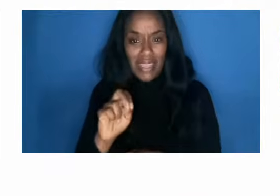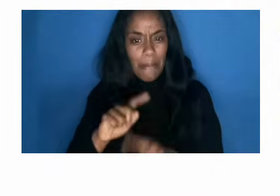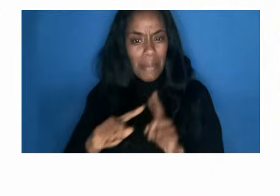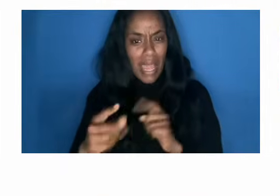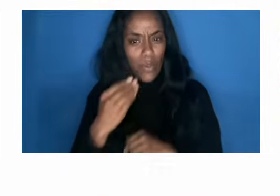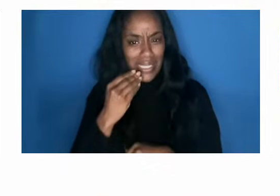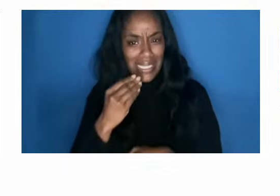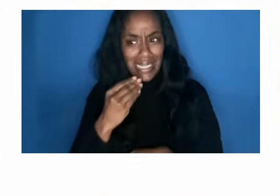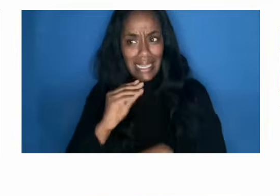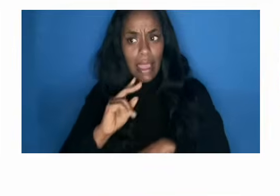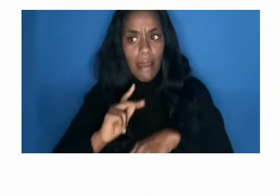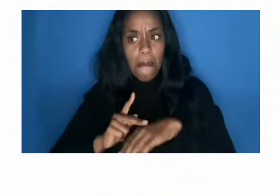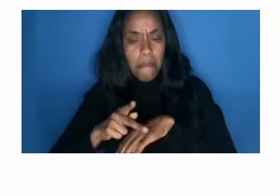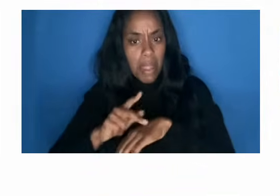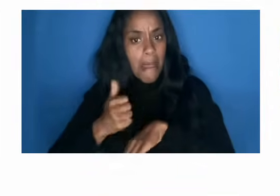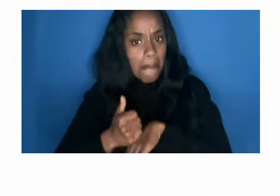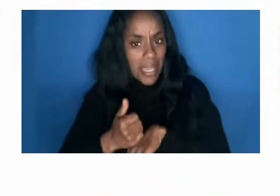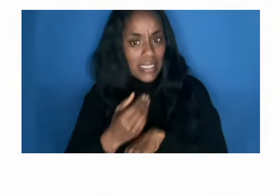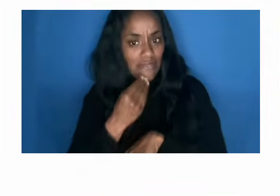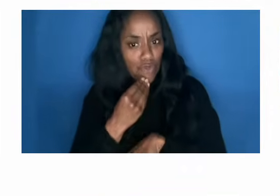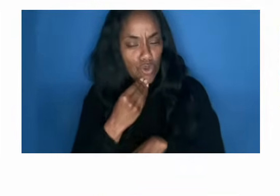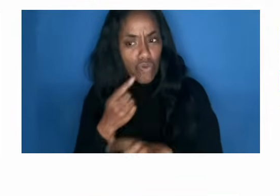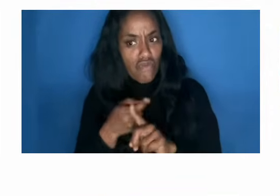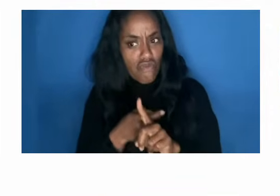from 2011. So it took me